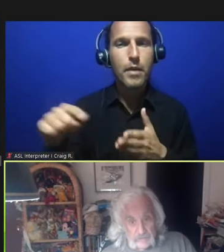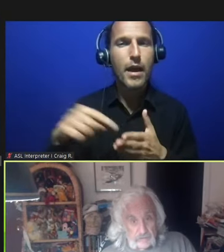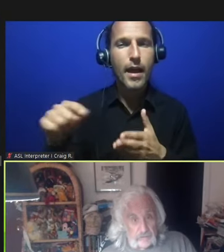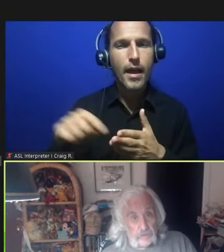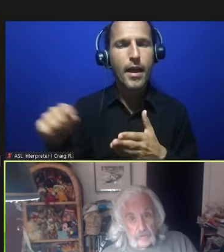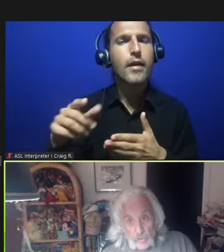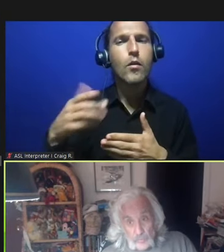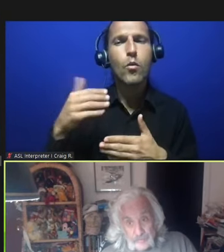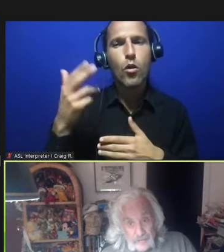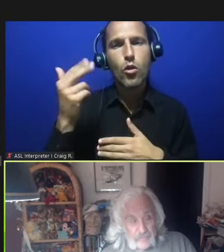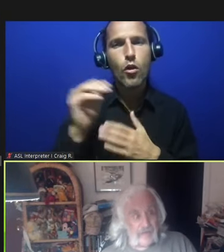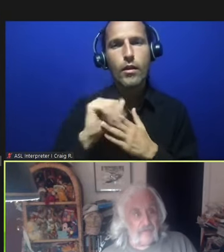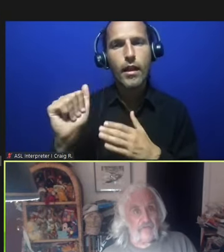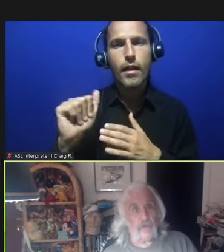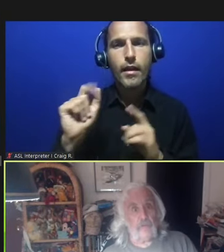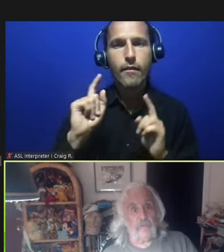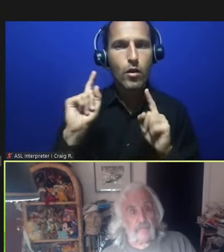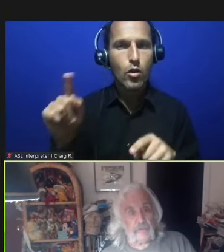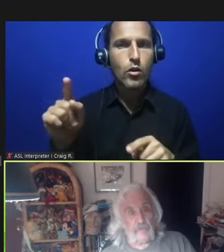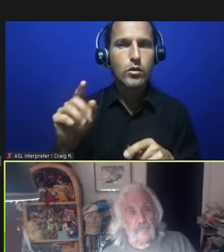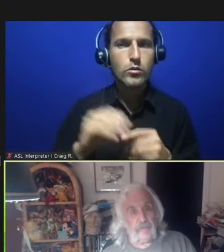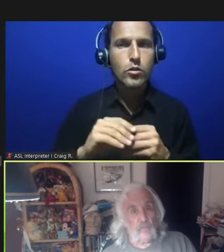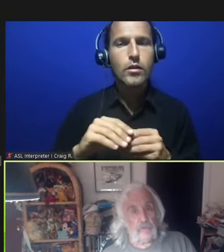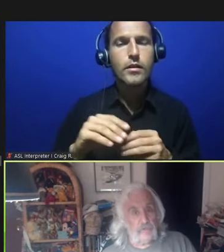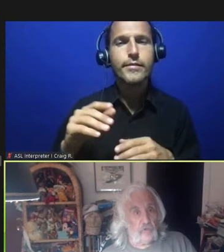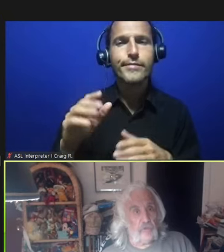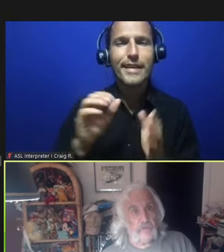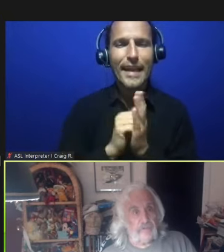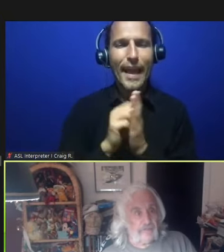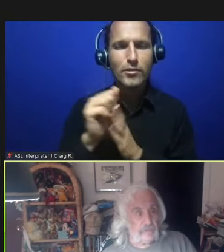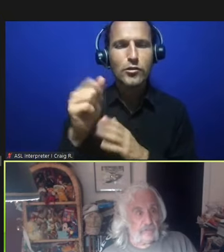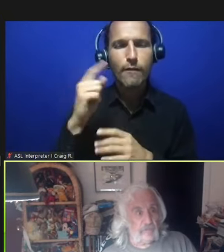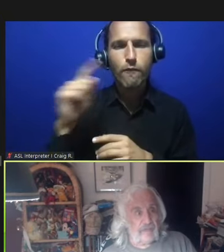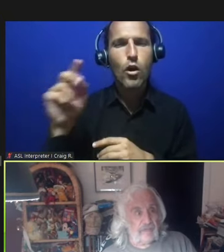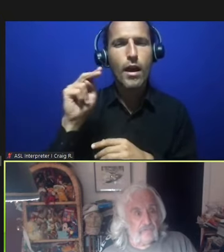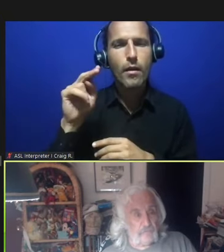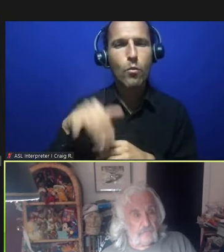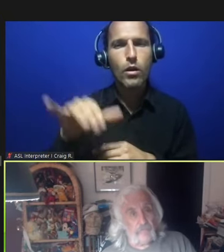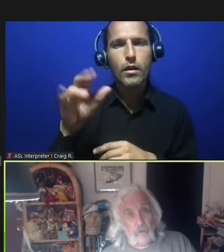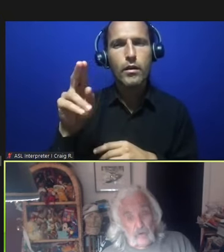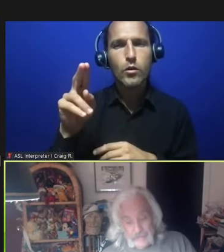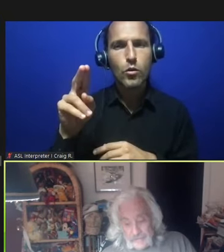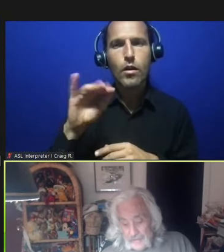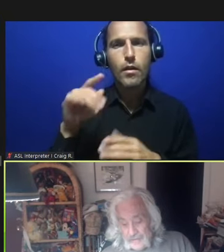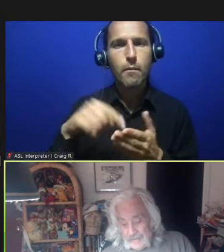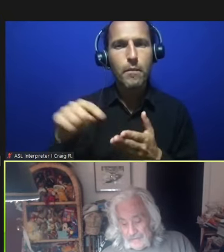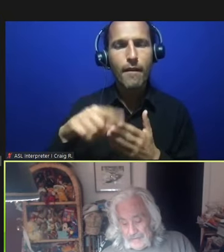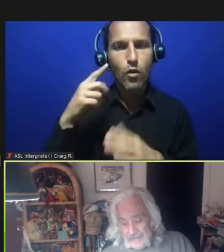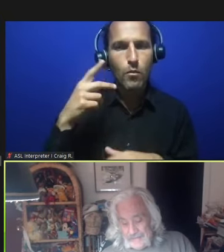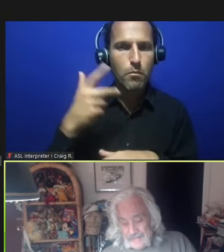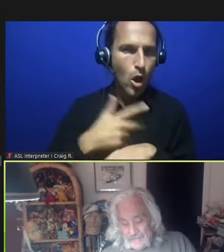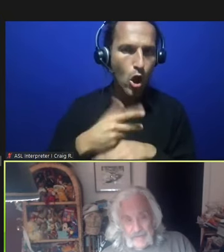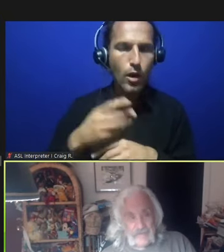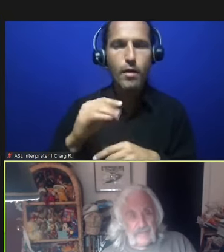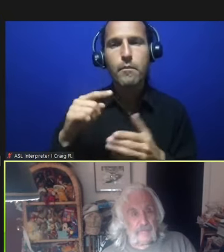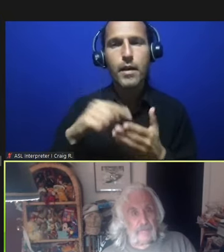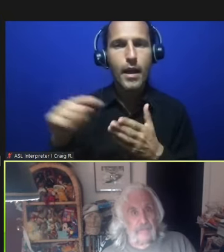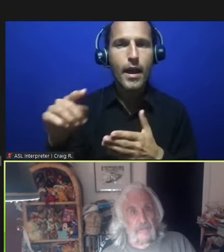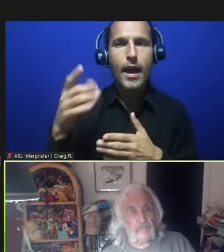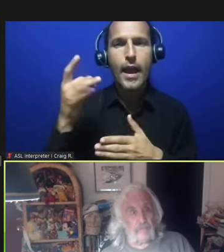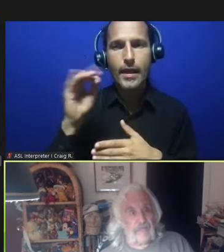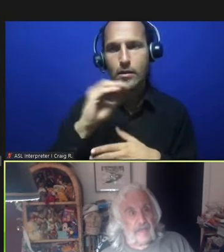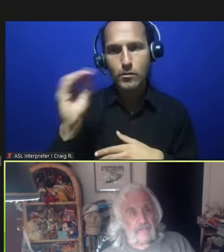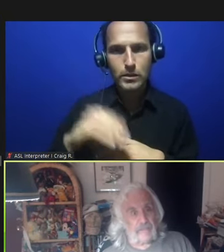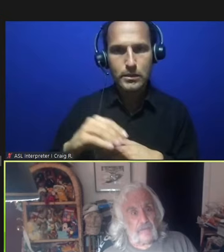$13 to go into, if I have to go in to get my treatment at NYU, additional paying for parking and paying an